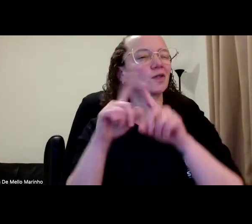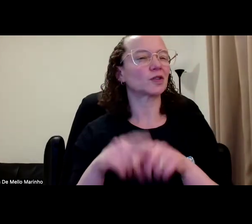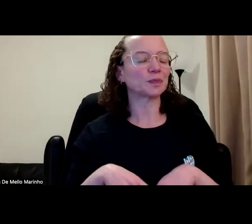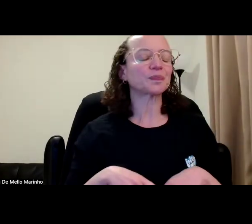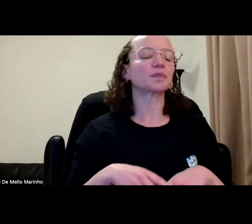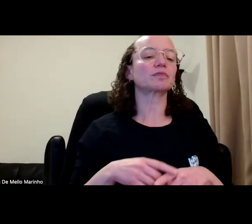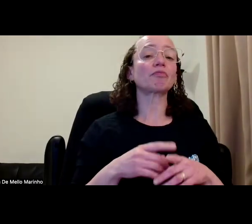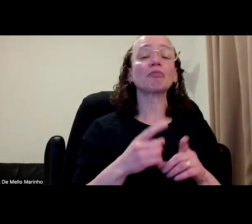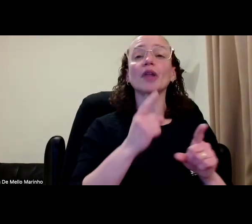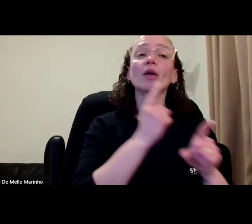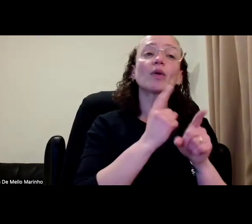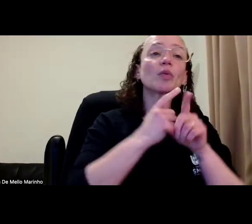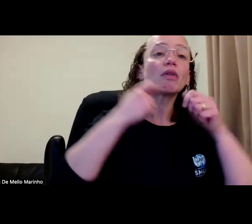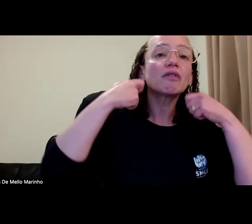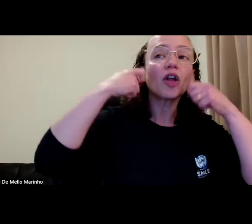There's four options there.